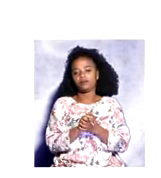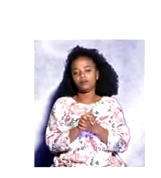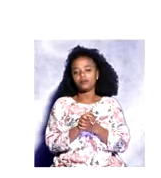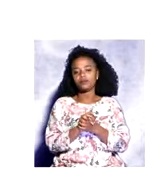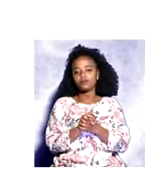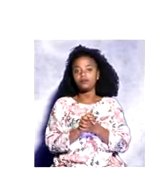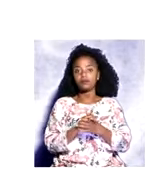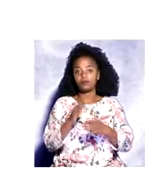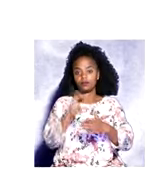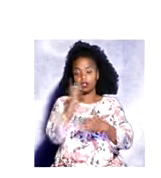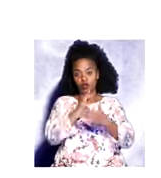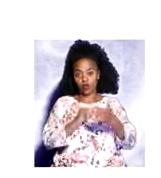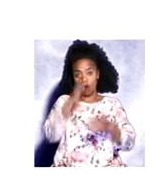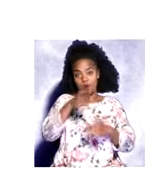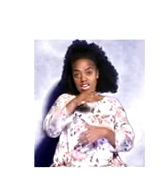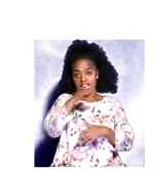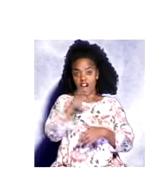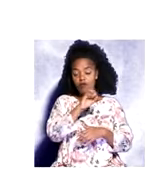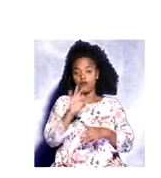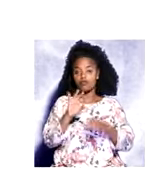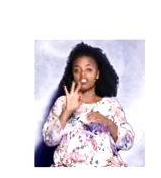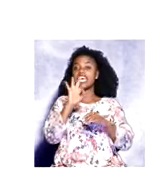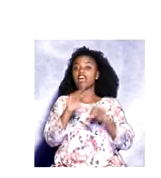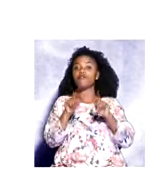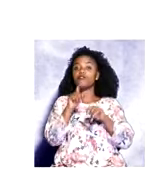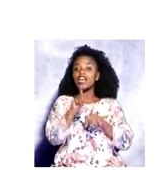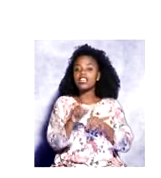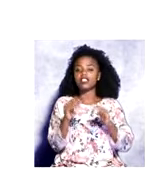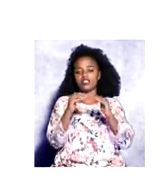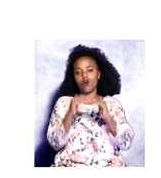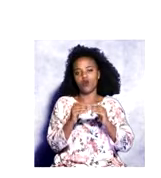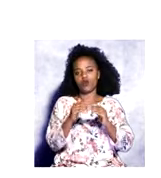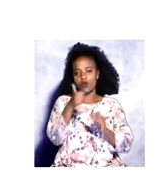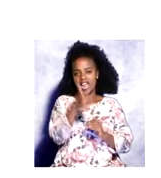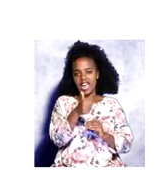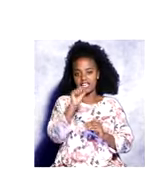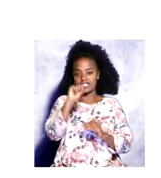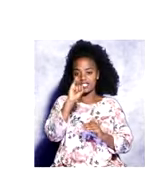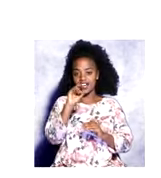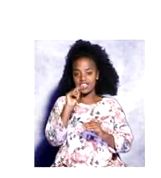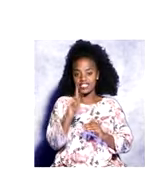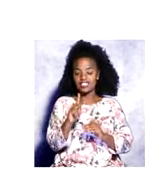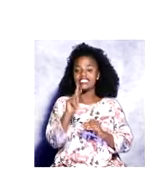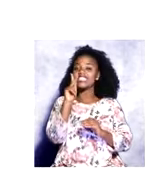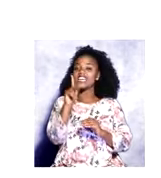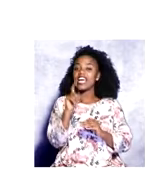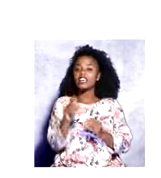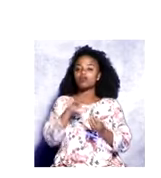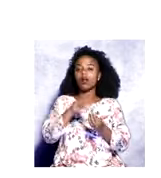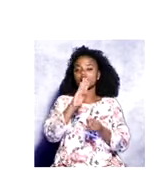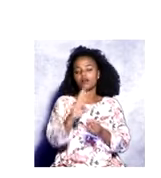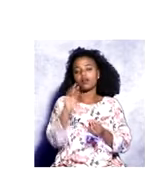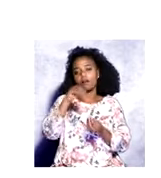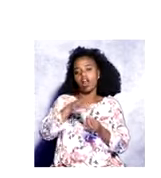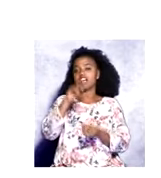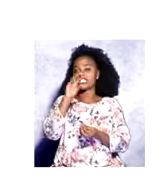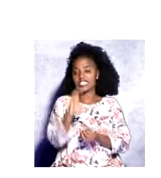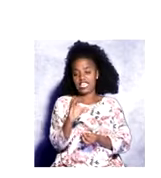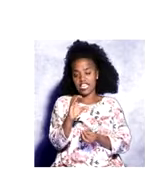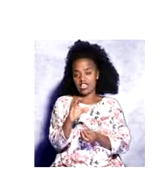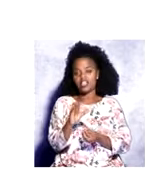To draw the graph of f of x is equal to a sine kx plus b plus c, rewrite the